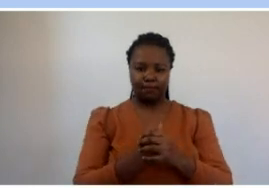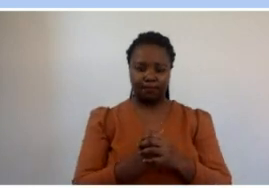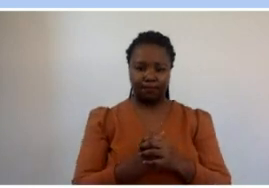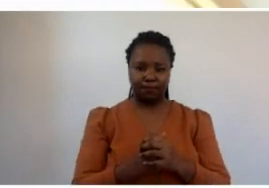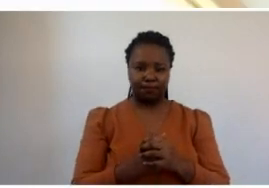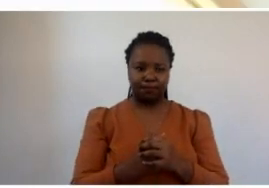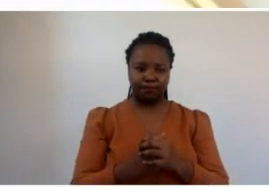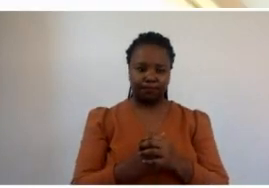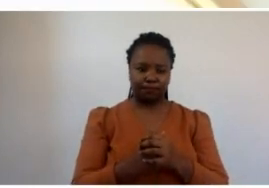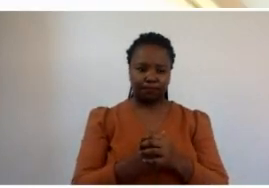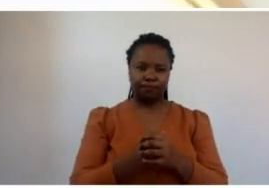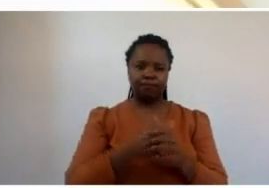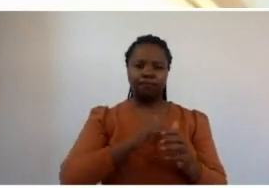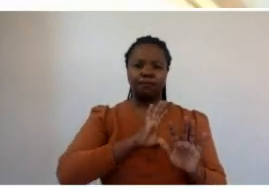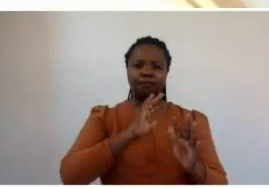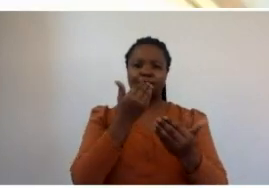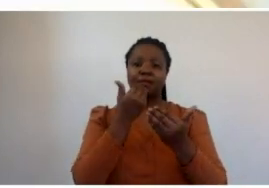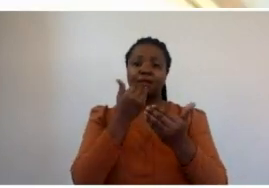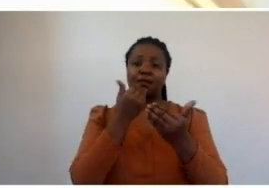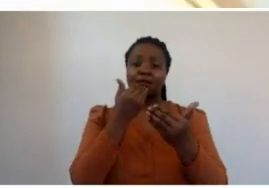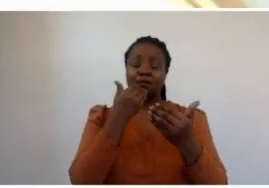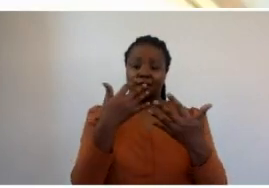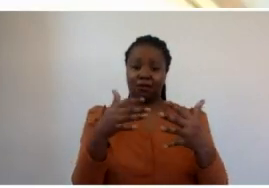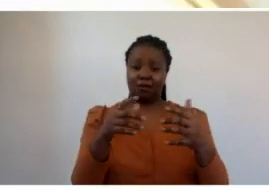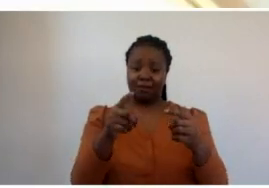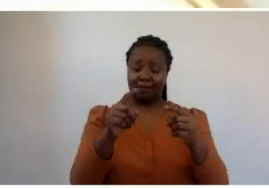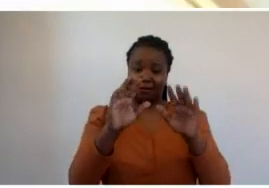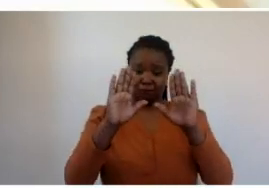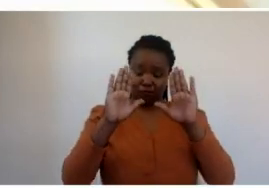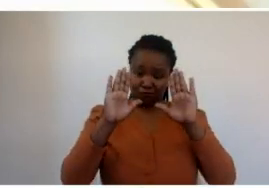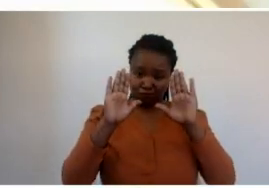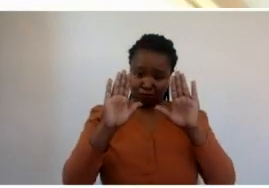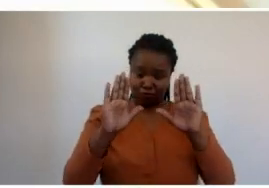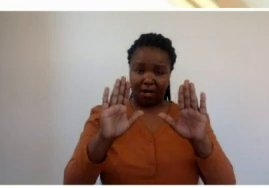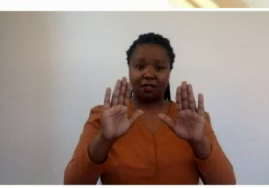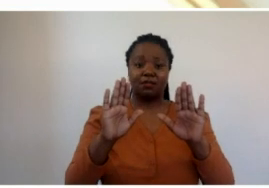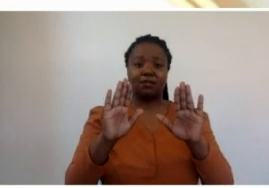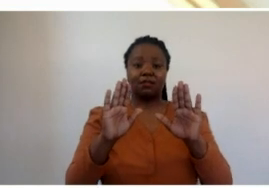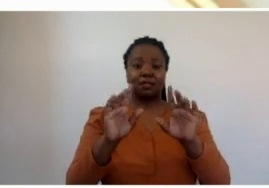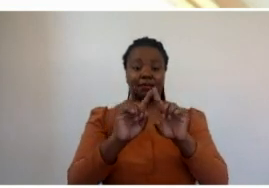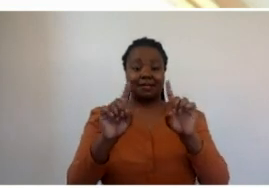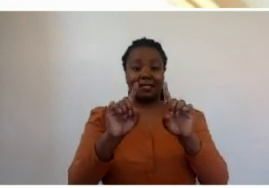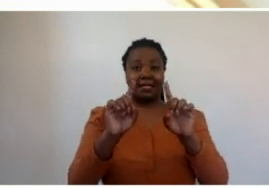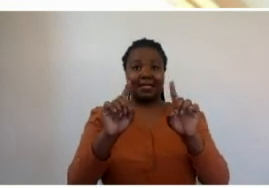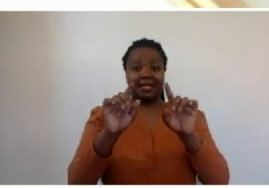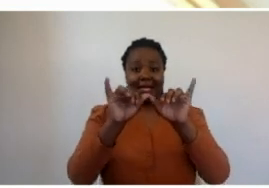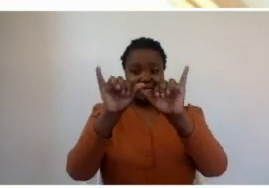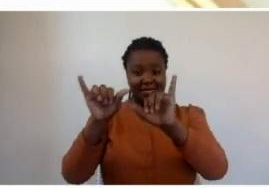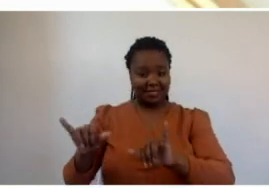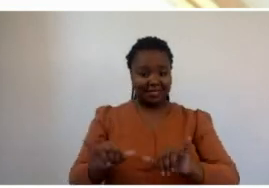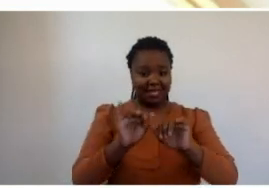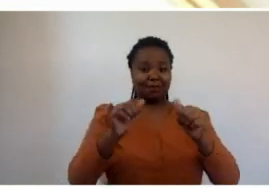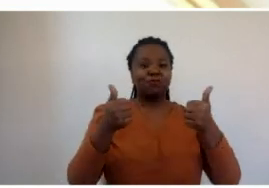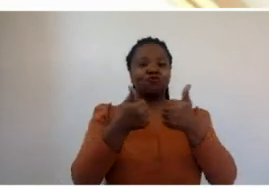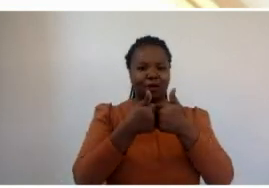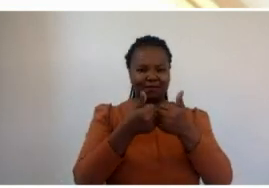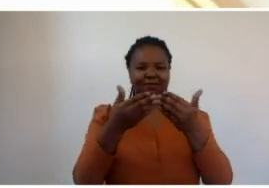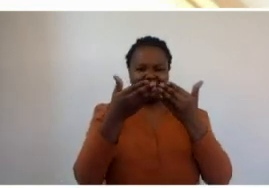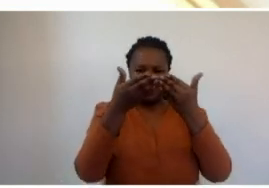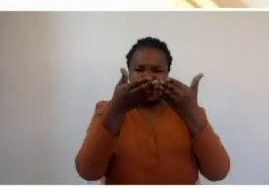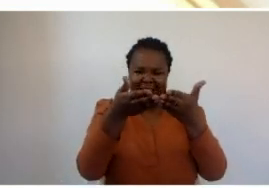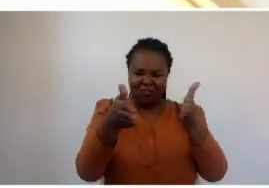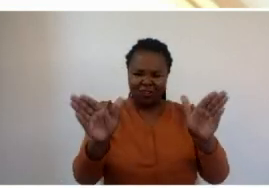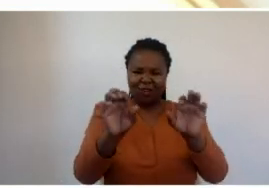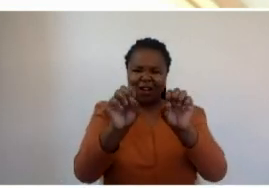Thank you so much. And this is a great, a lot of these are the same challenges that we face in general education, right? Getting kids to transition